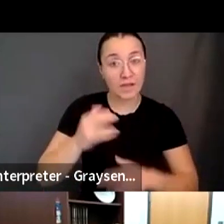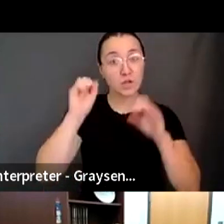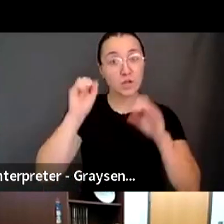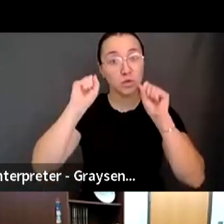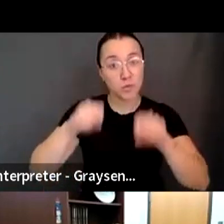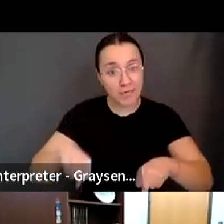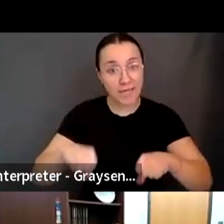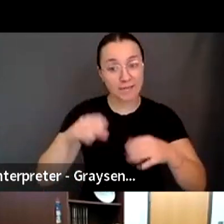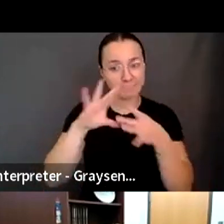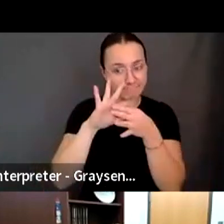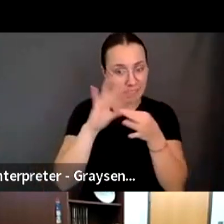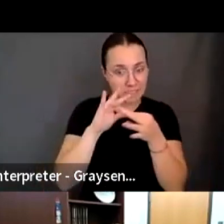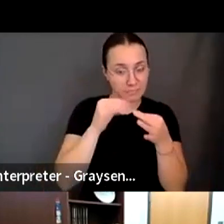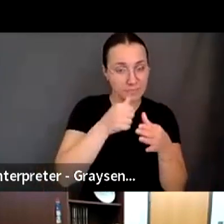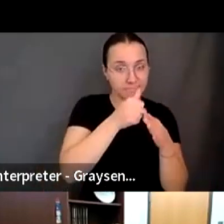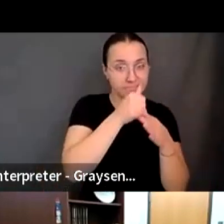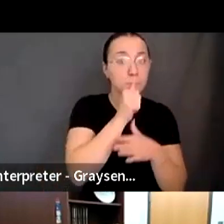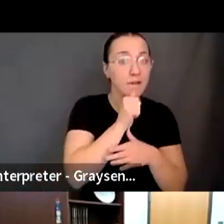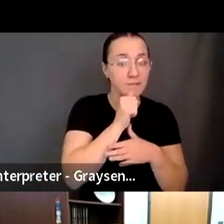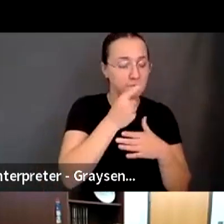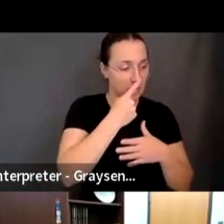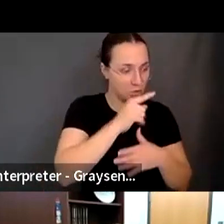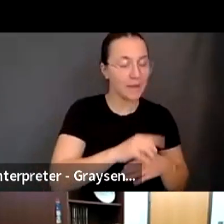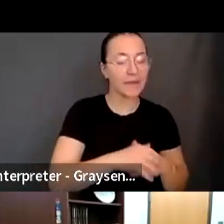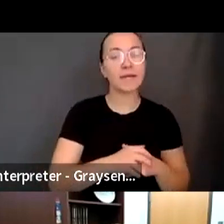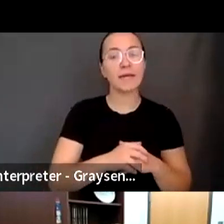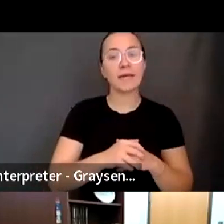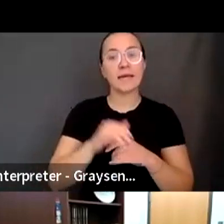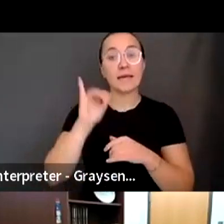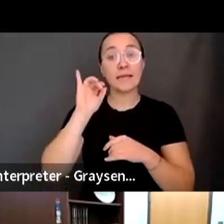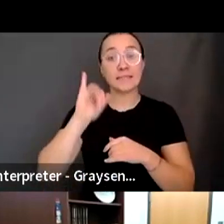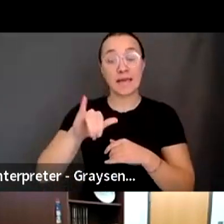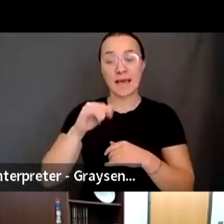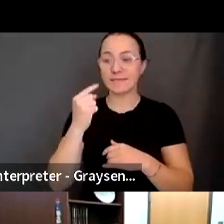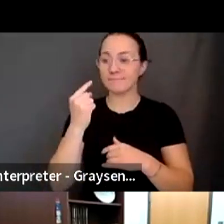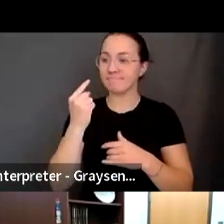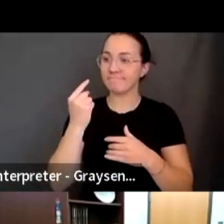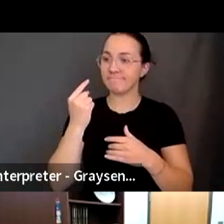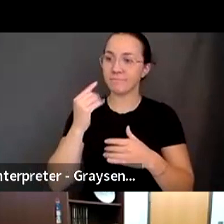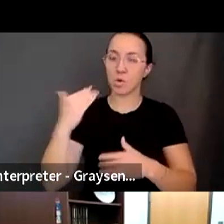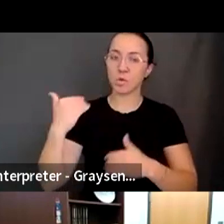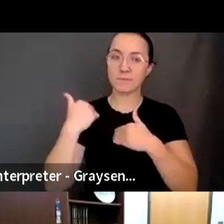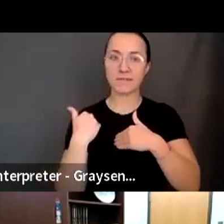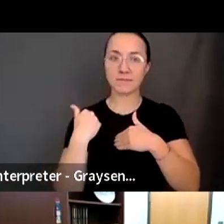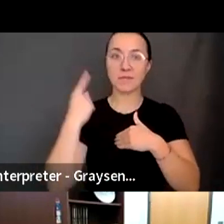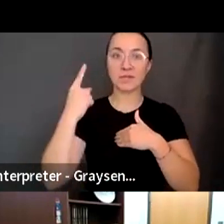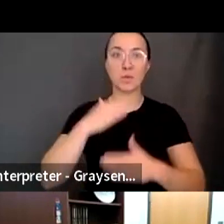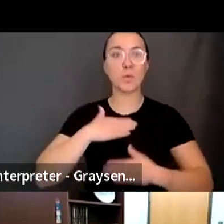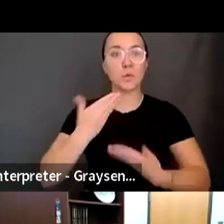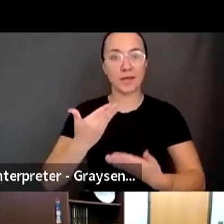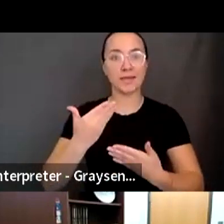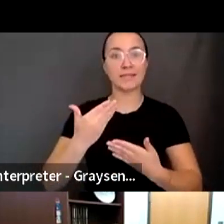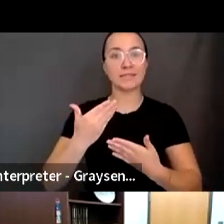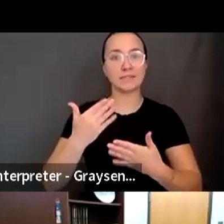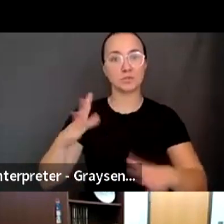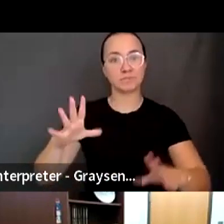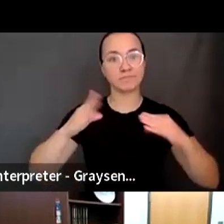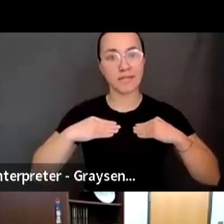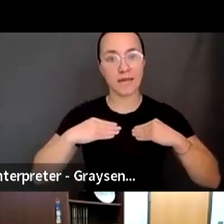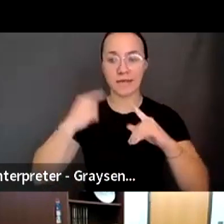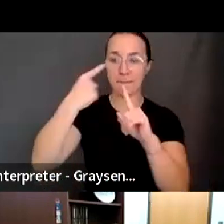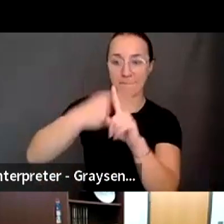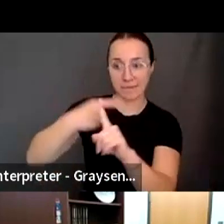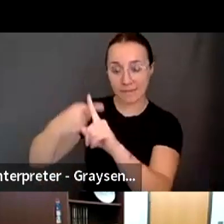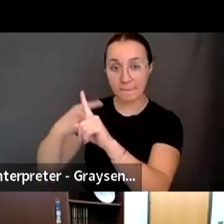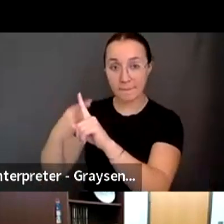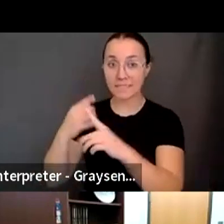mind. Is this something that you are willing to undertake? On a monthly basis. It is a lot of writing.